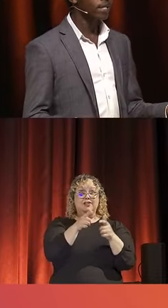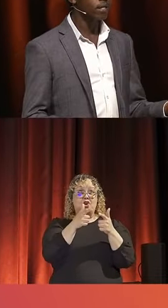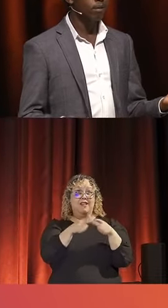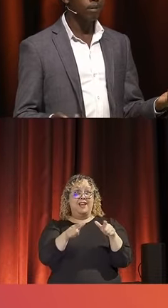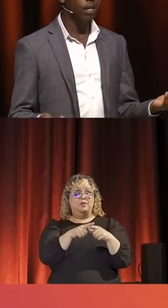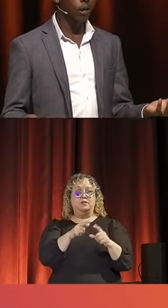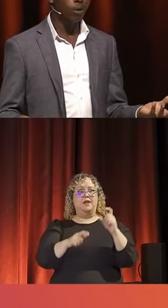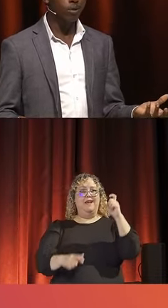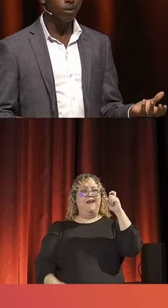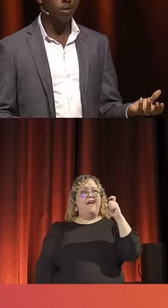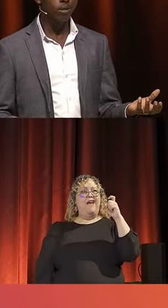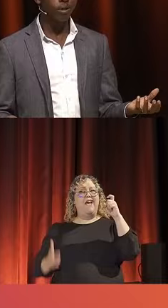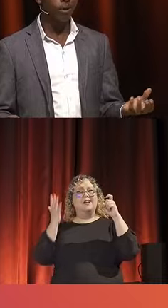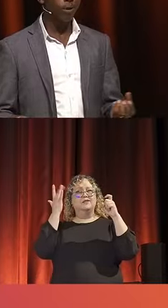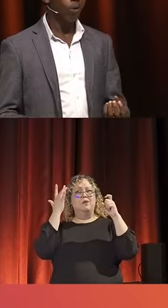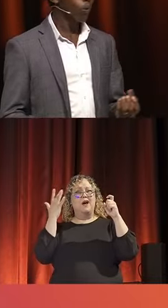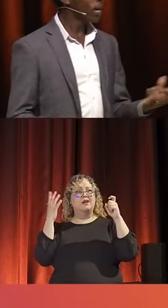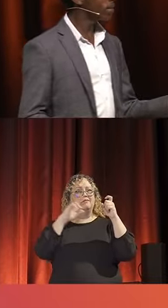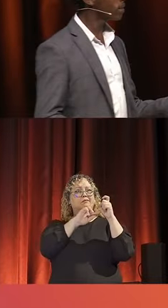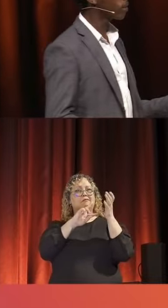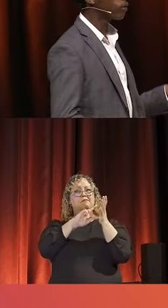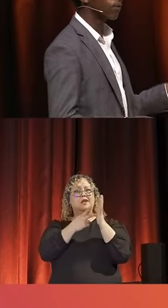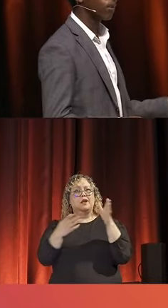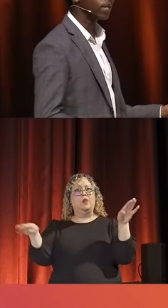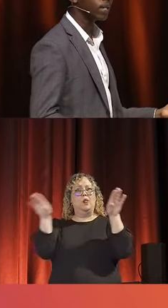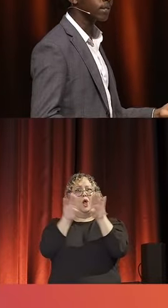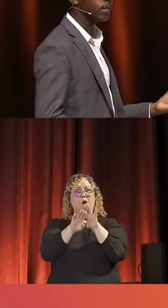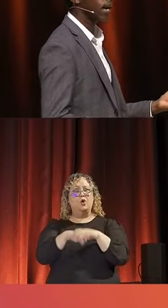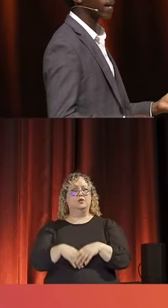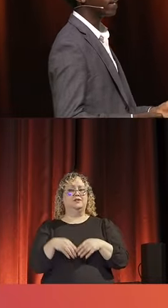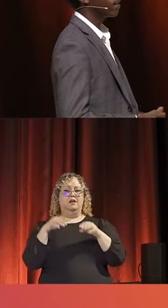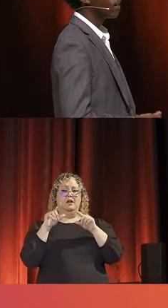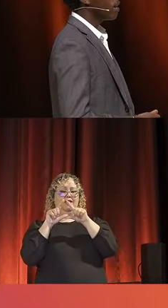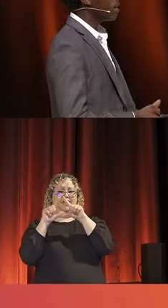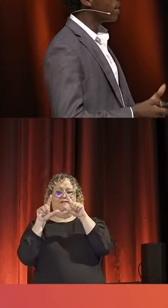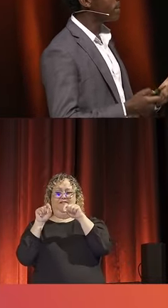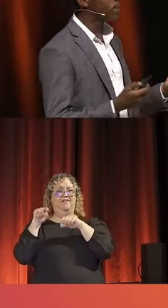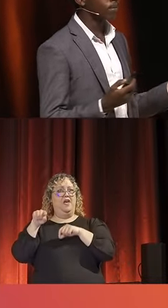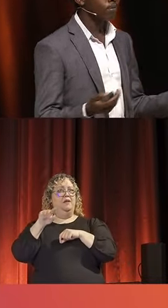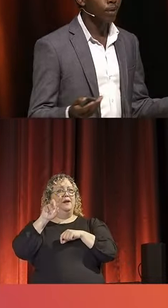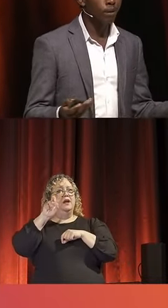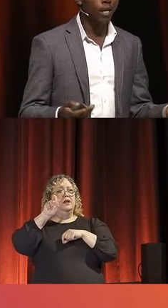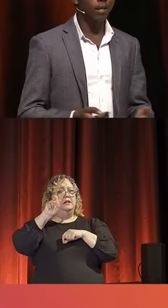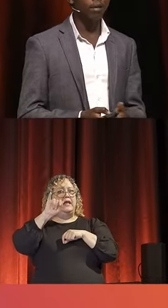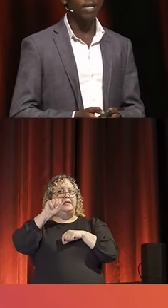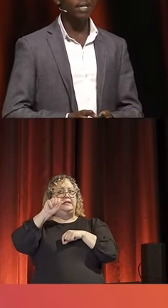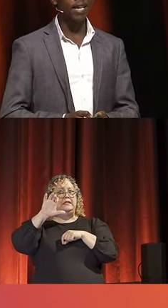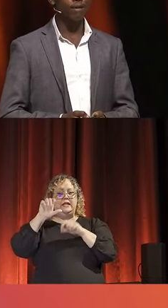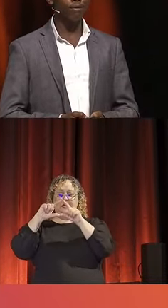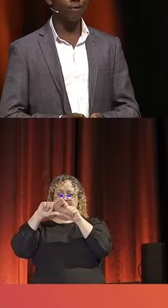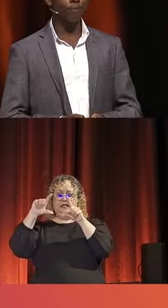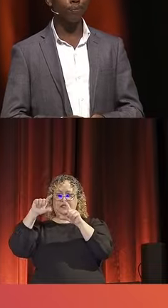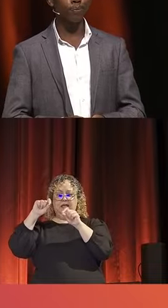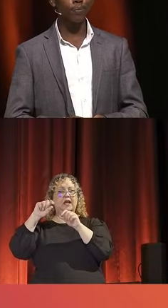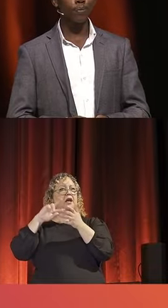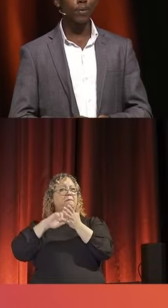X mean close? Why is it that a floppy disk sign is, it means